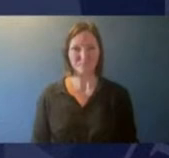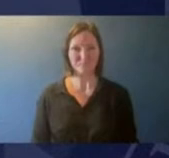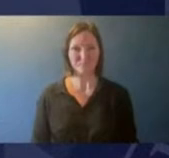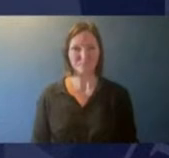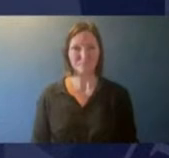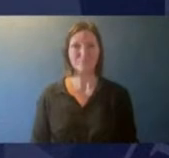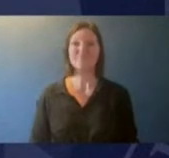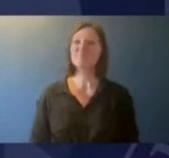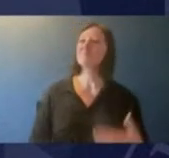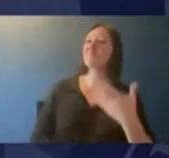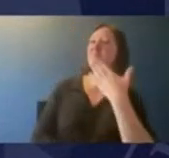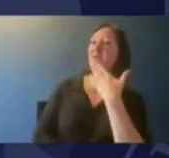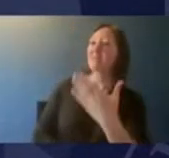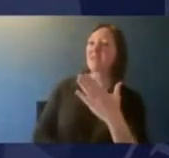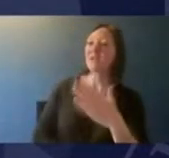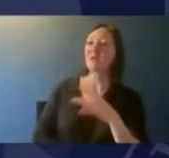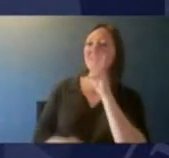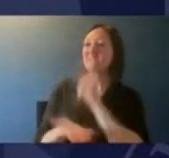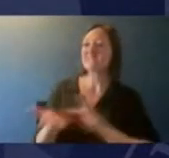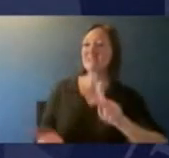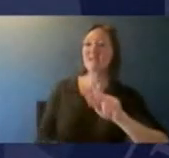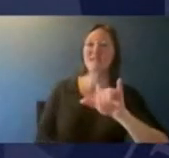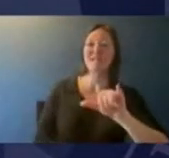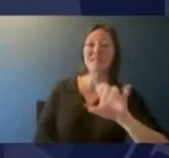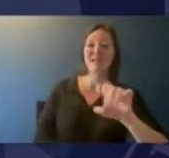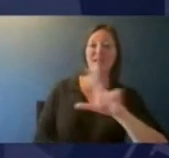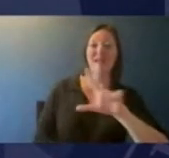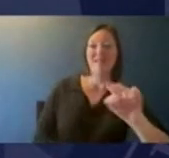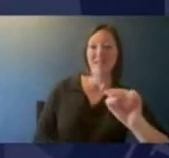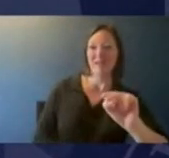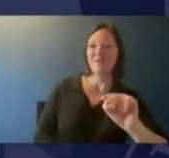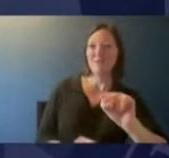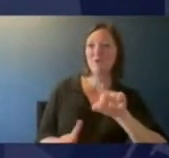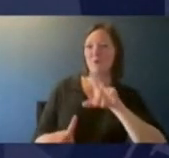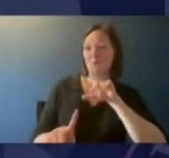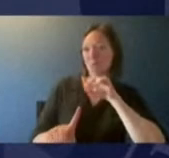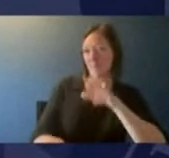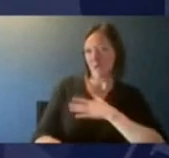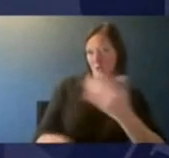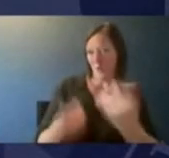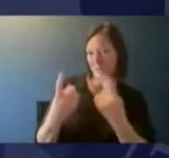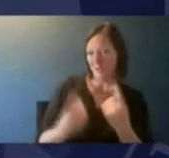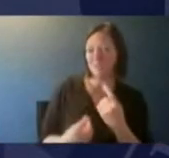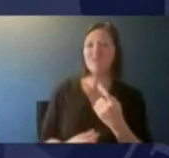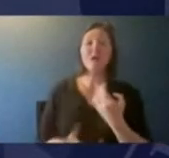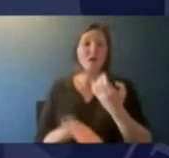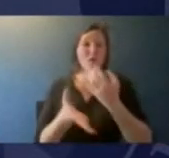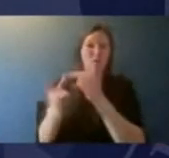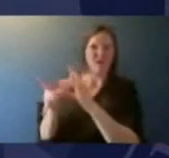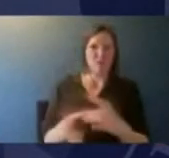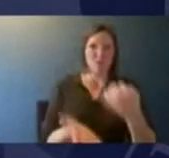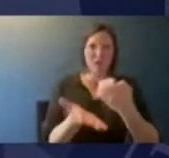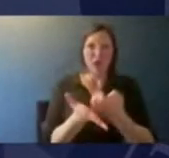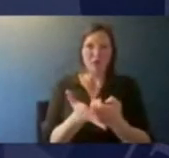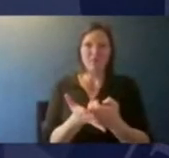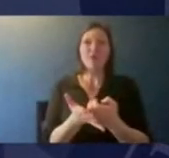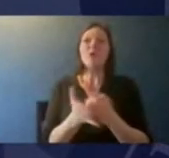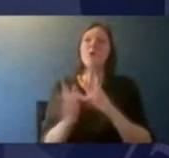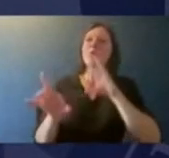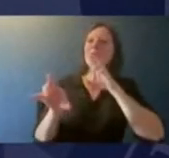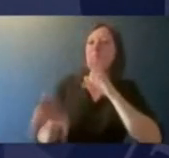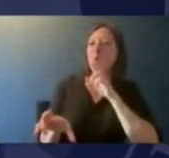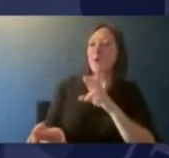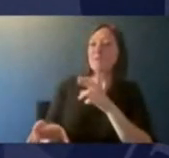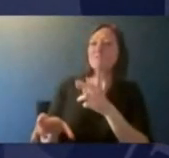Thank you. Thanks, Secretary Yellen, for taking my question. On the economy, there are increasing reports and surveys around the U.S. that lending